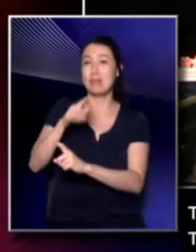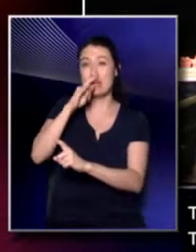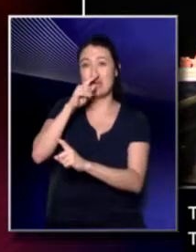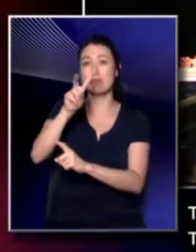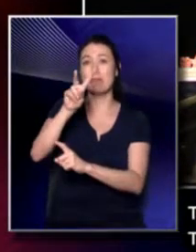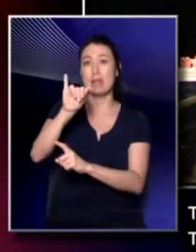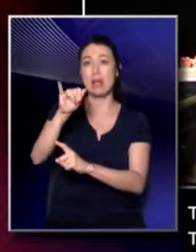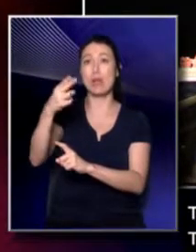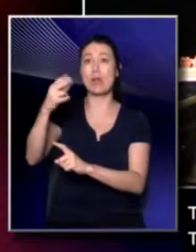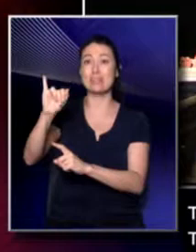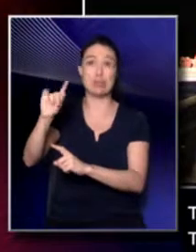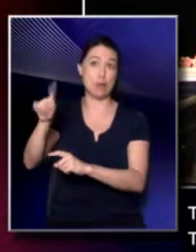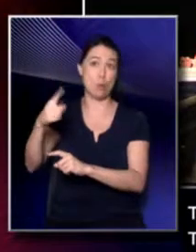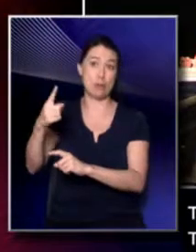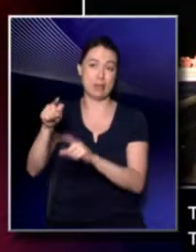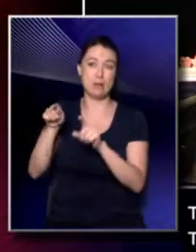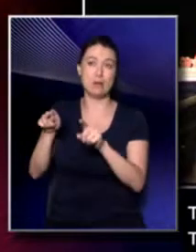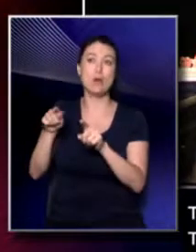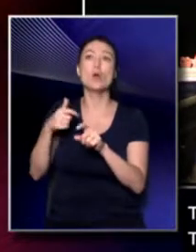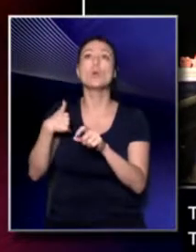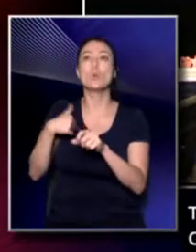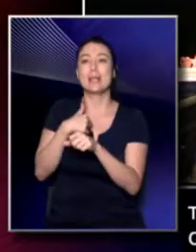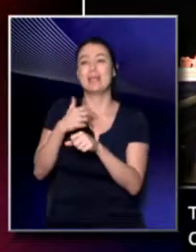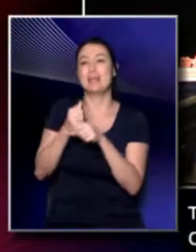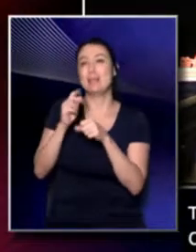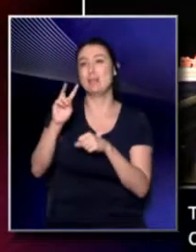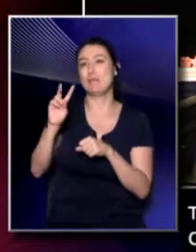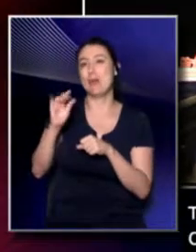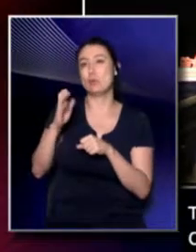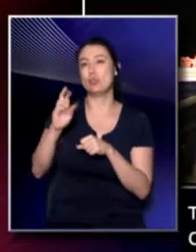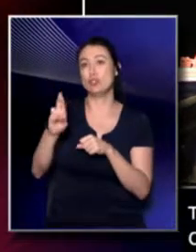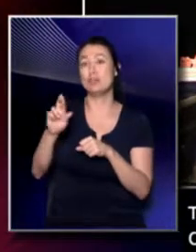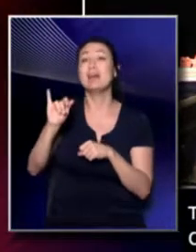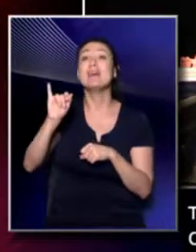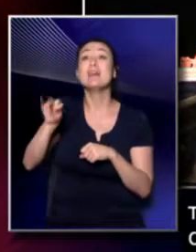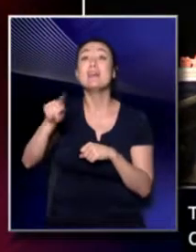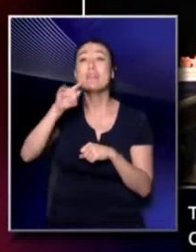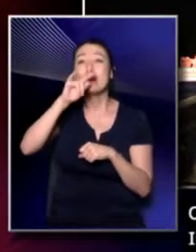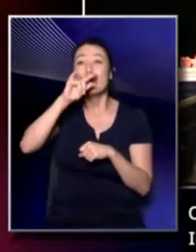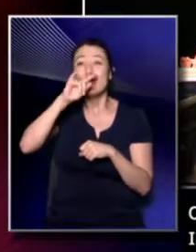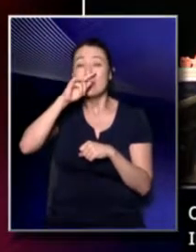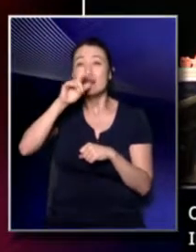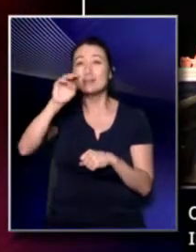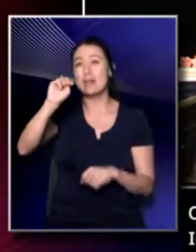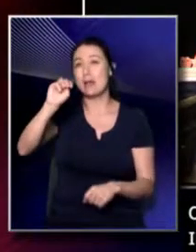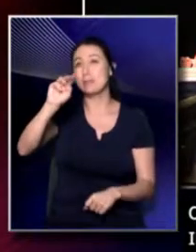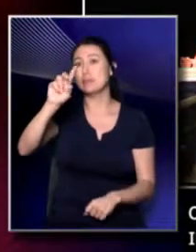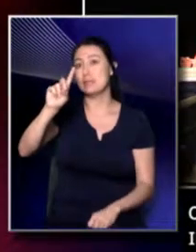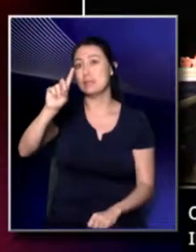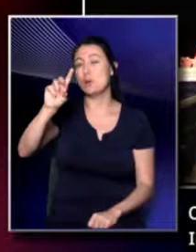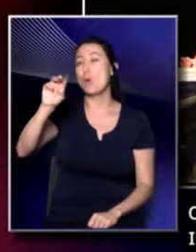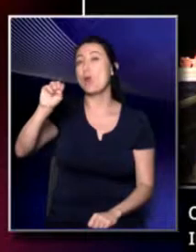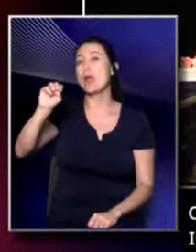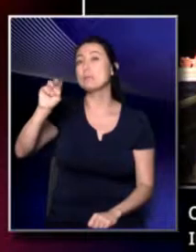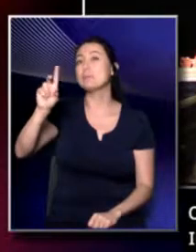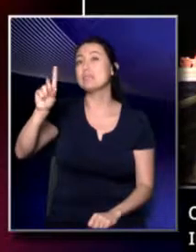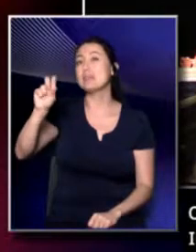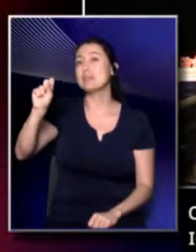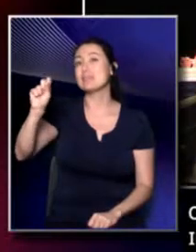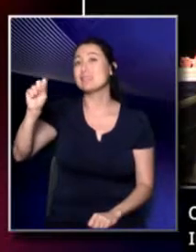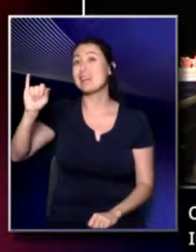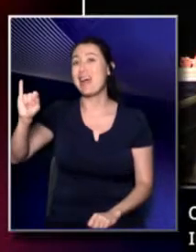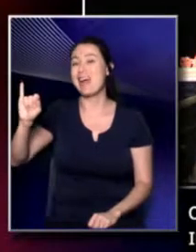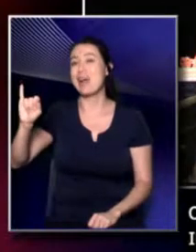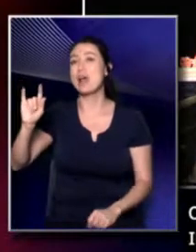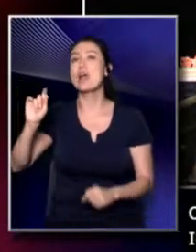HI only, we get the voucher. If the child is MD or MDSSI, they can be